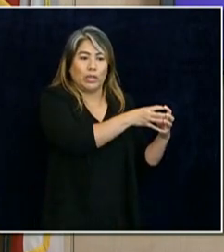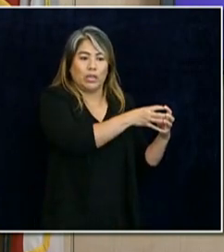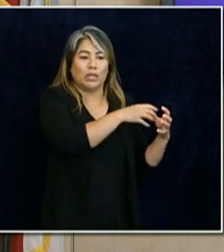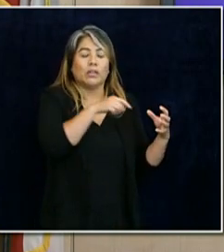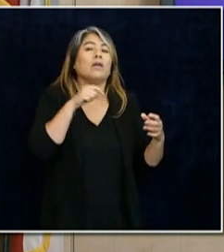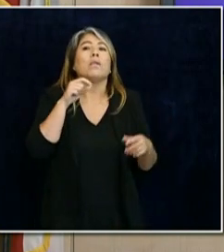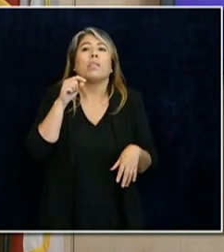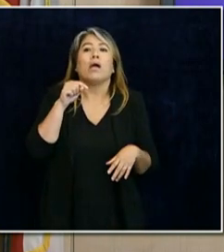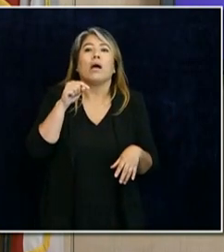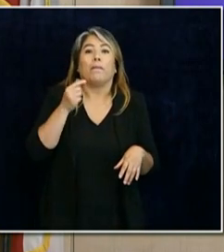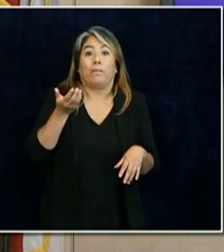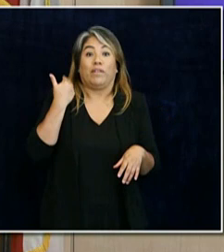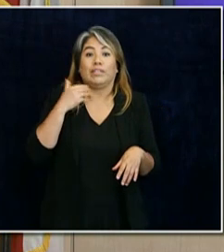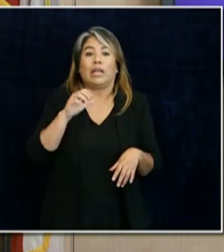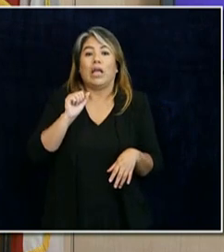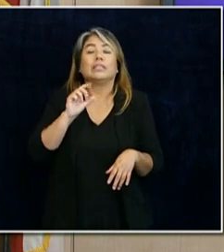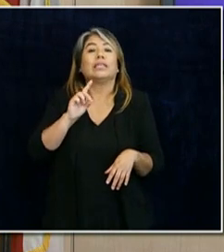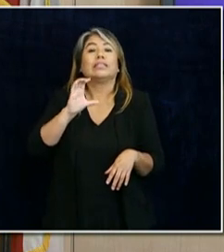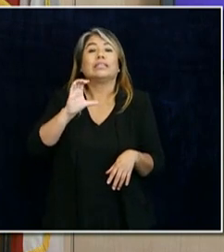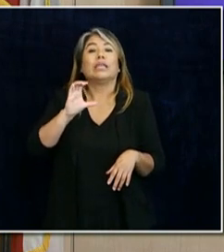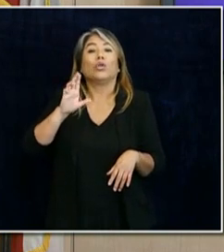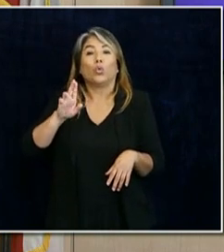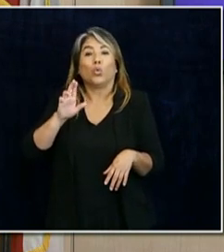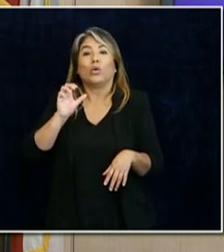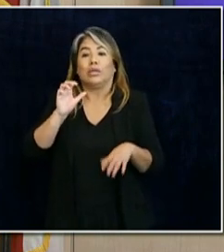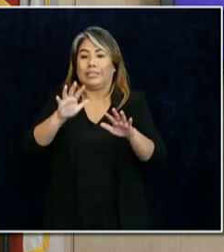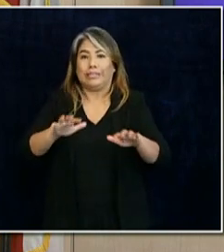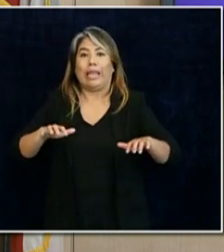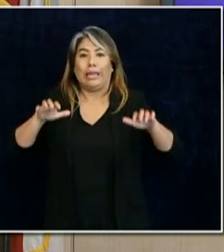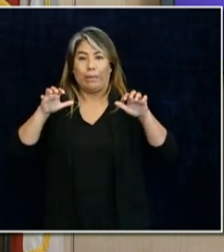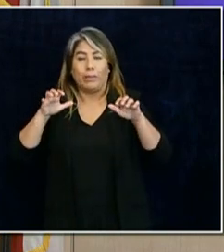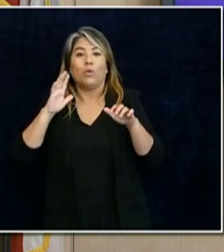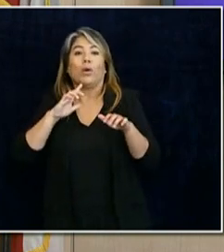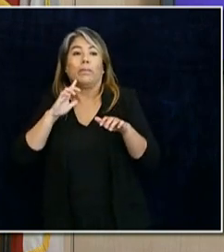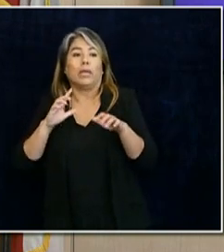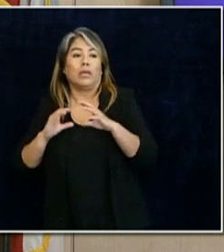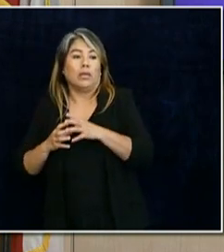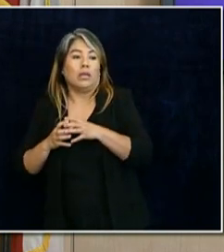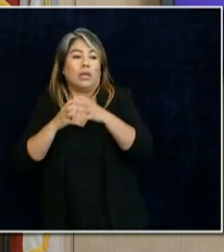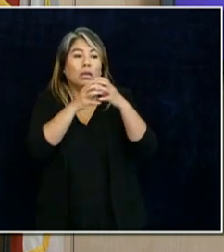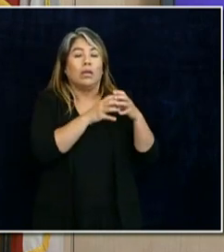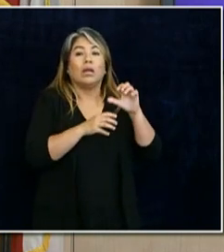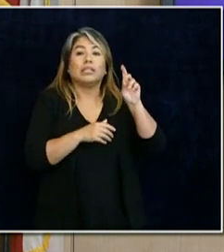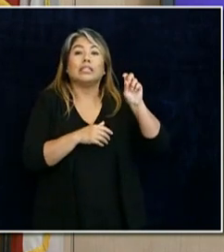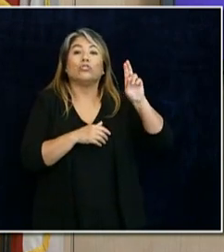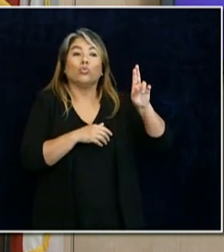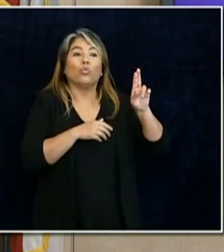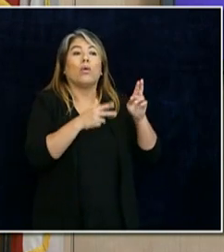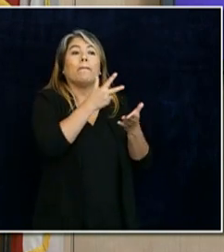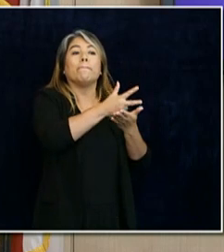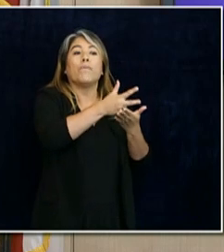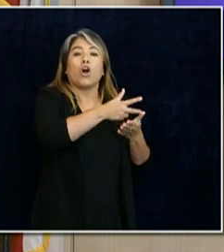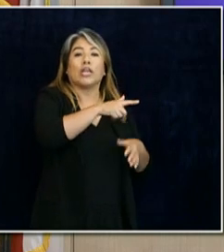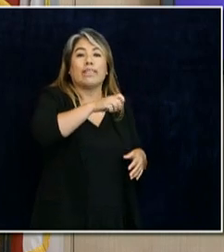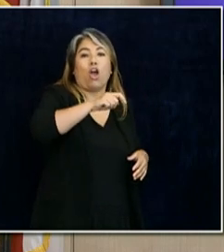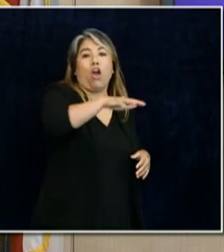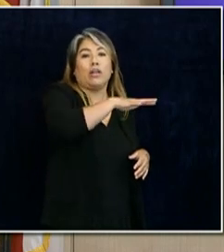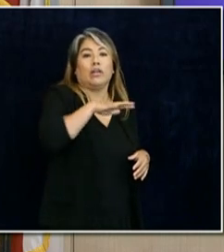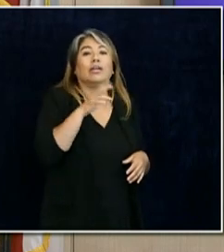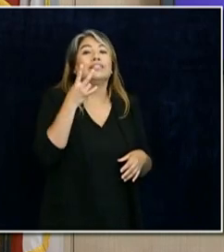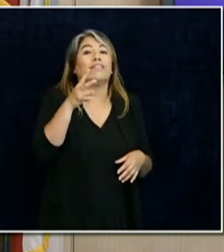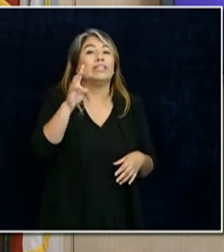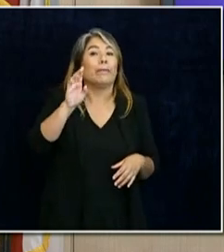previously been at SDCCU Stadium will be moving to SDSU parking lot